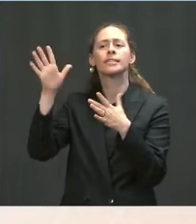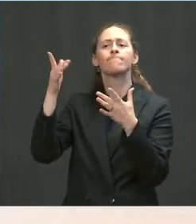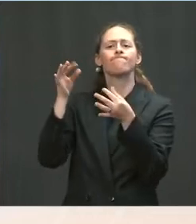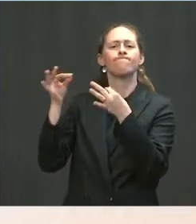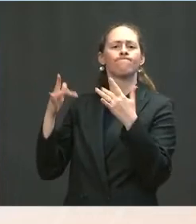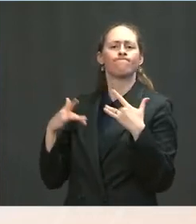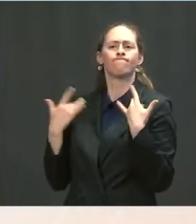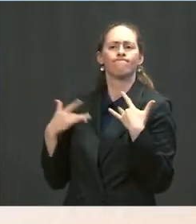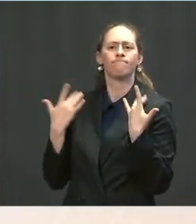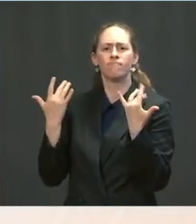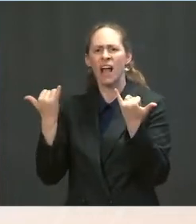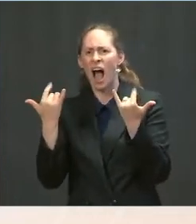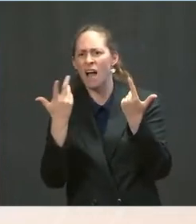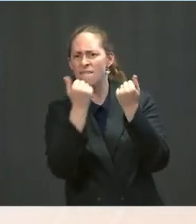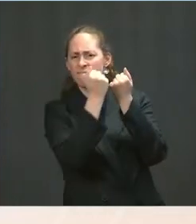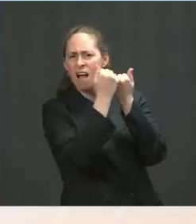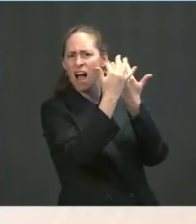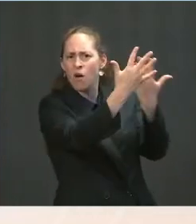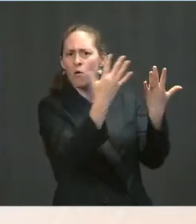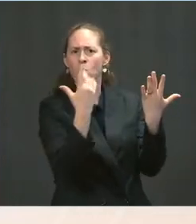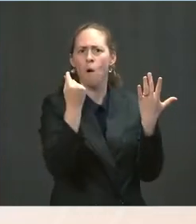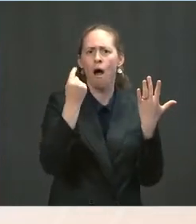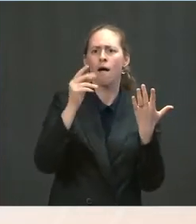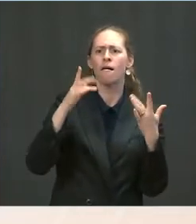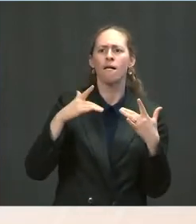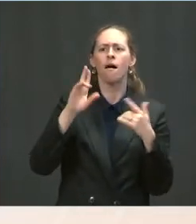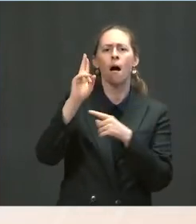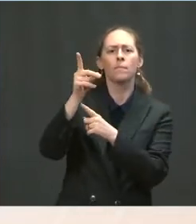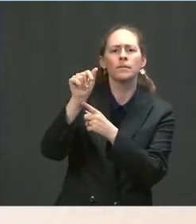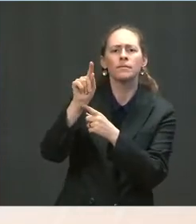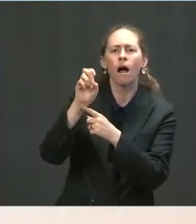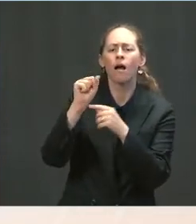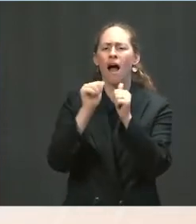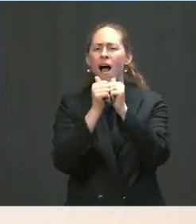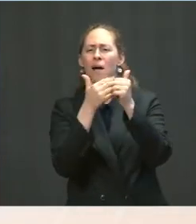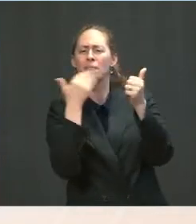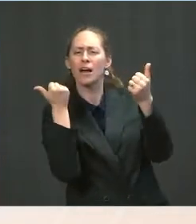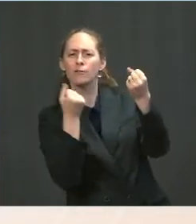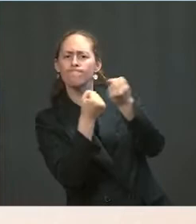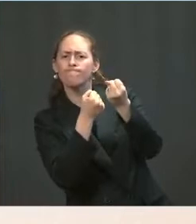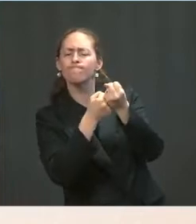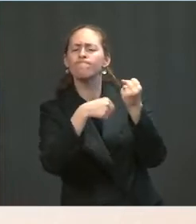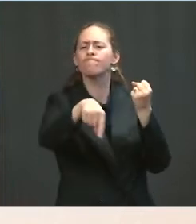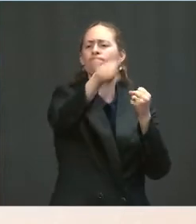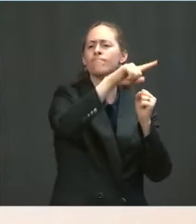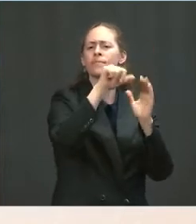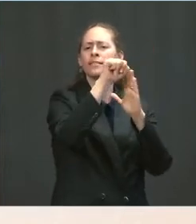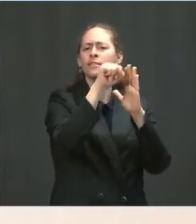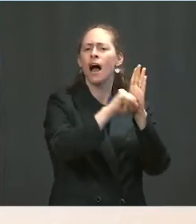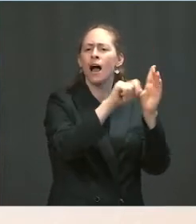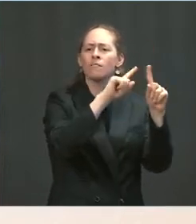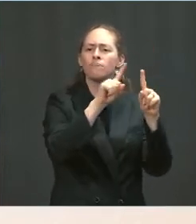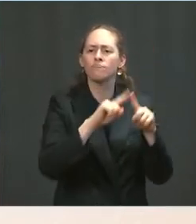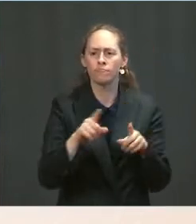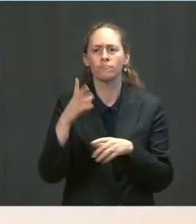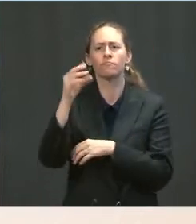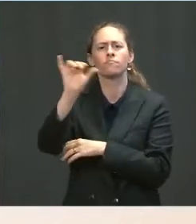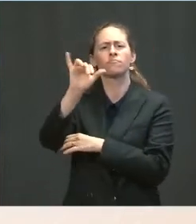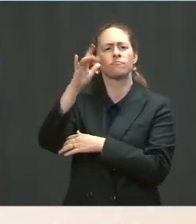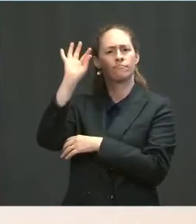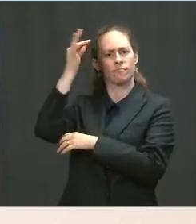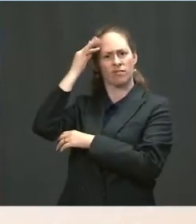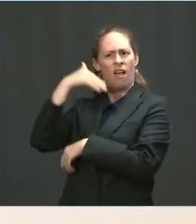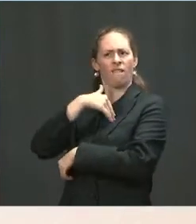to support state and local response efforts and ensure the federal government's response is as quick and